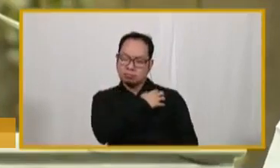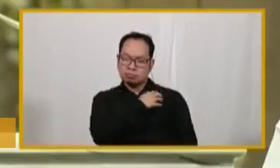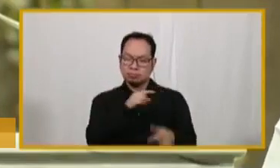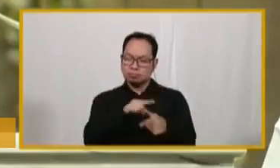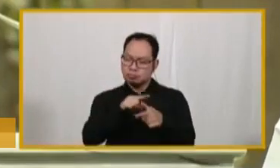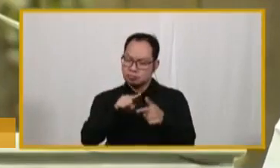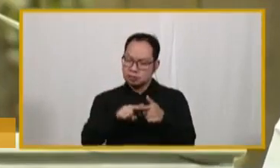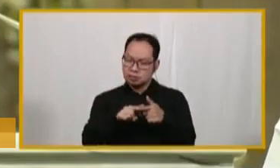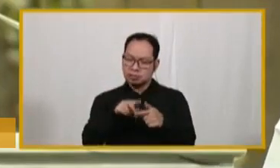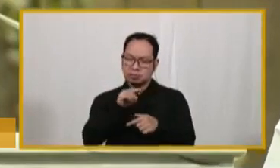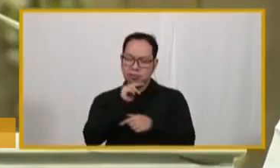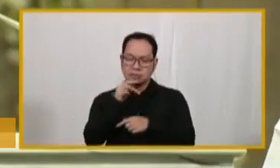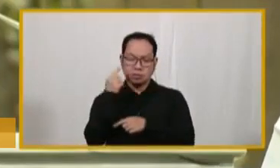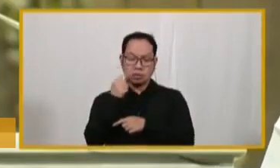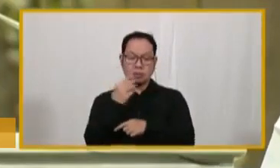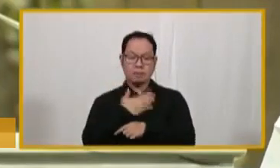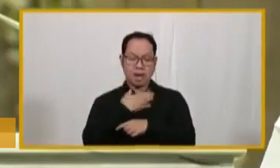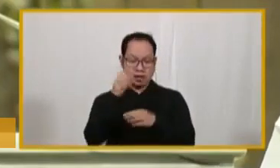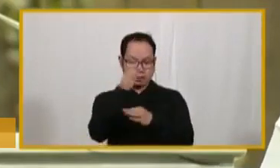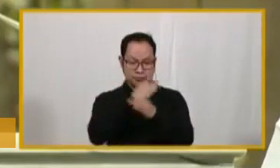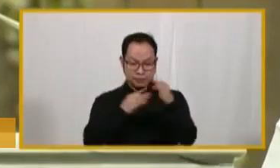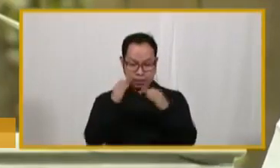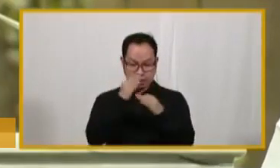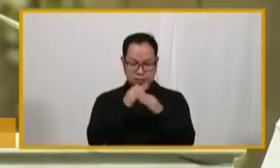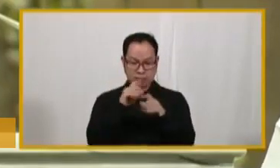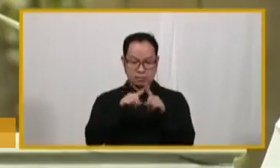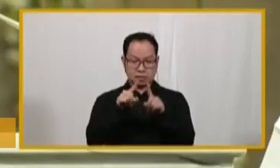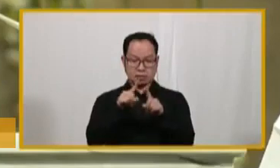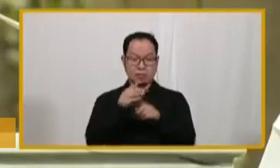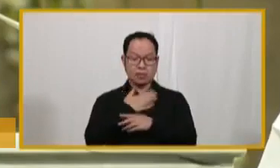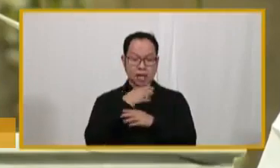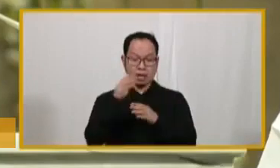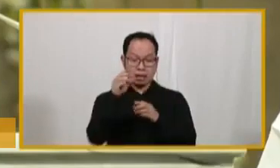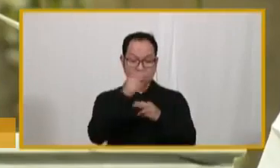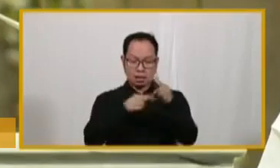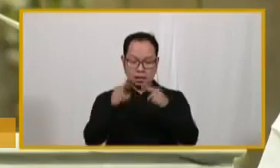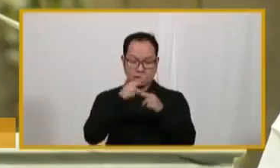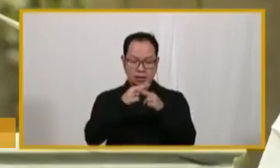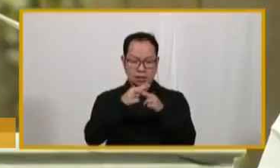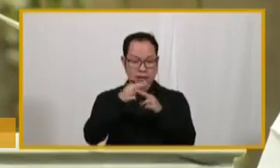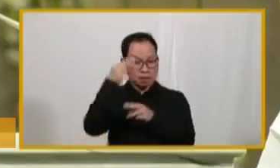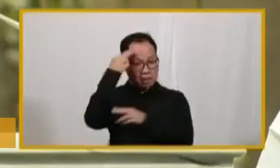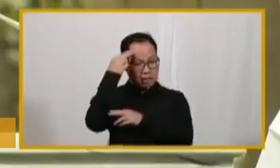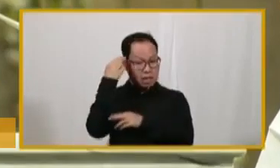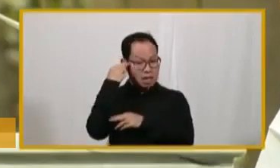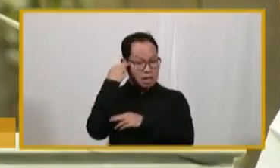then not only my feet, but my hands and head as well."